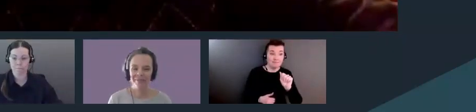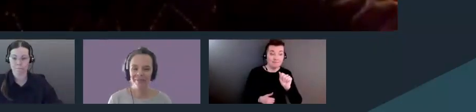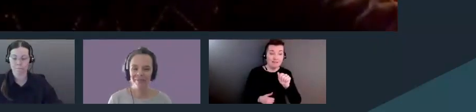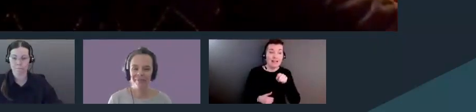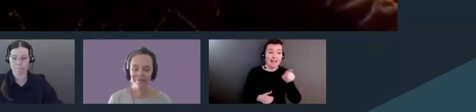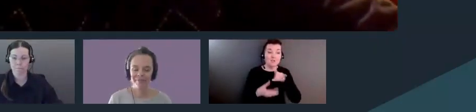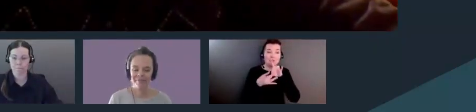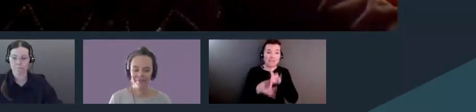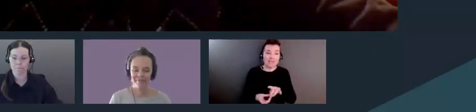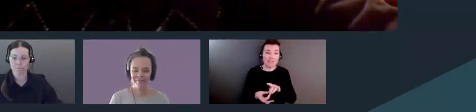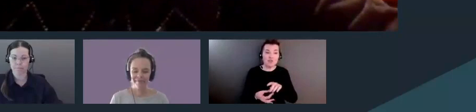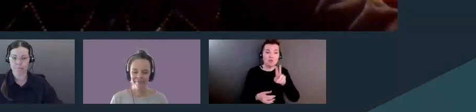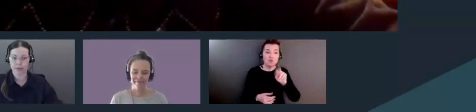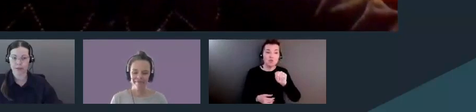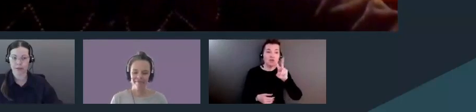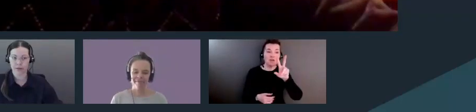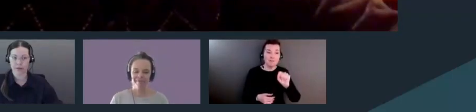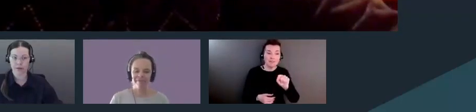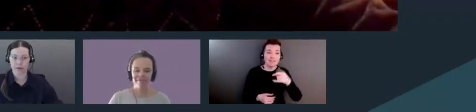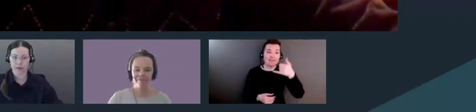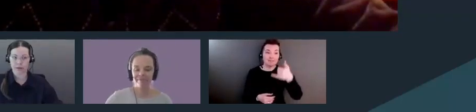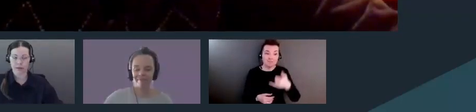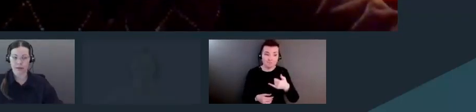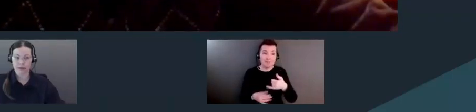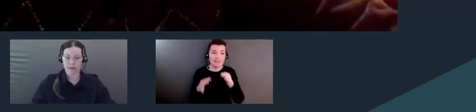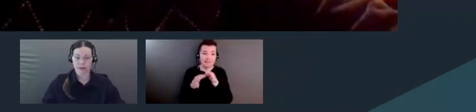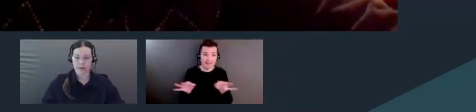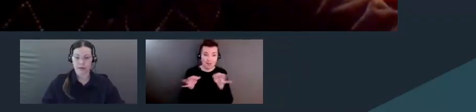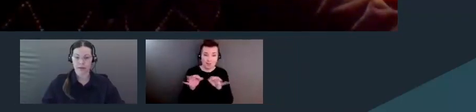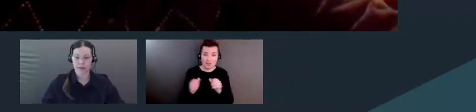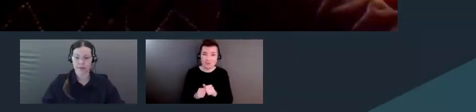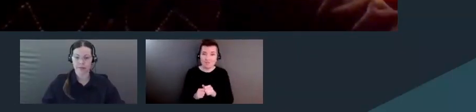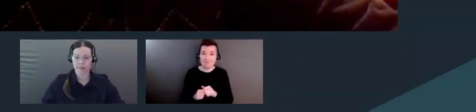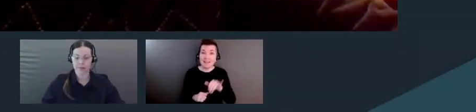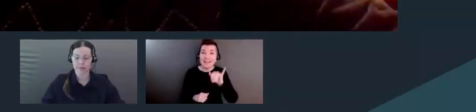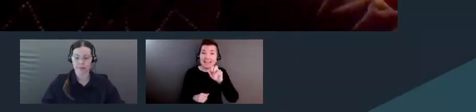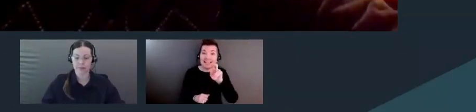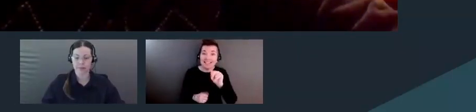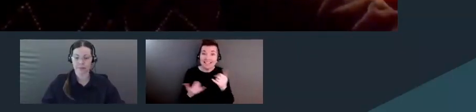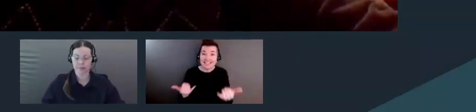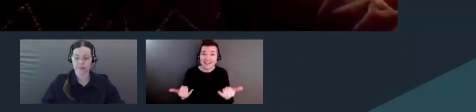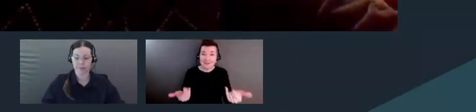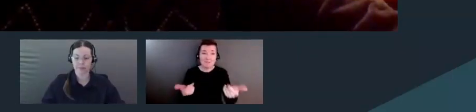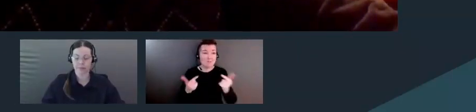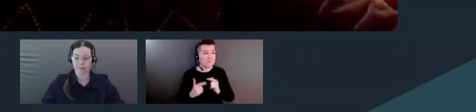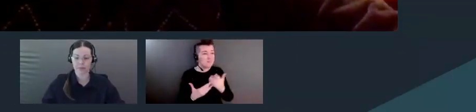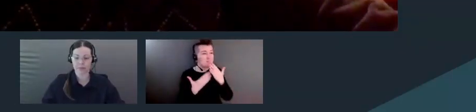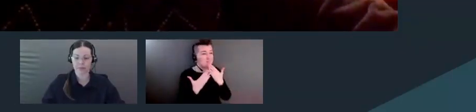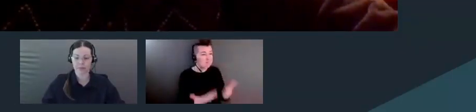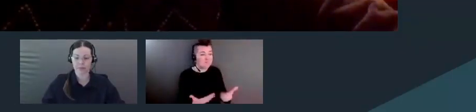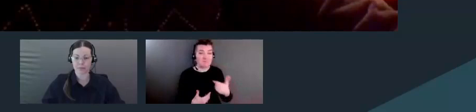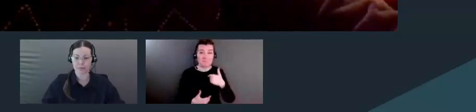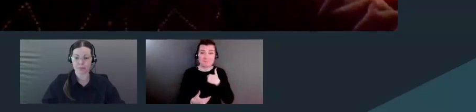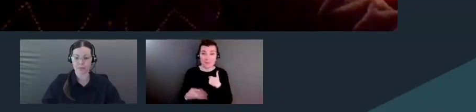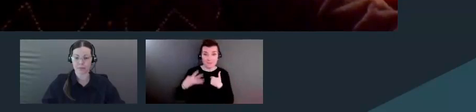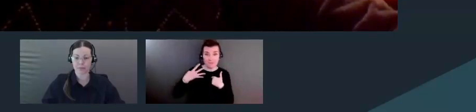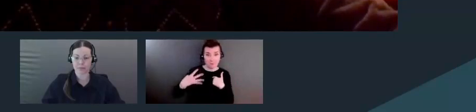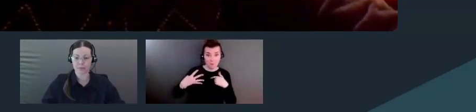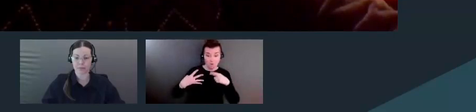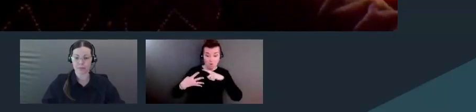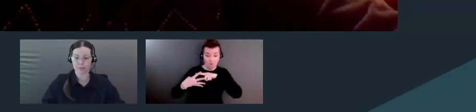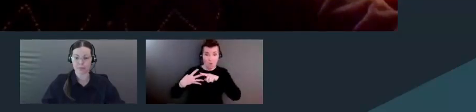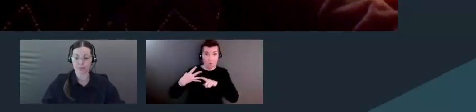Hello, everybody, and welcome to our panel. We are four non-Inuit